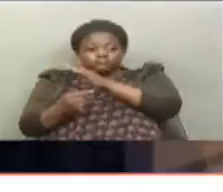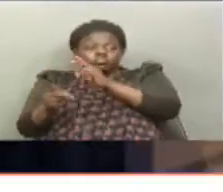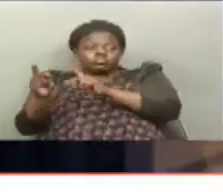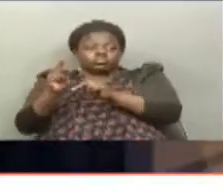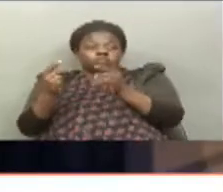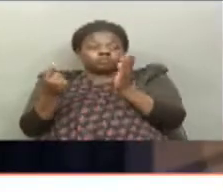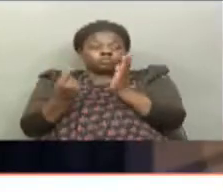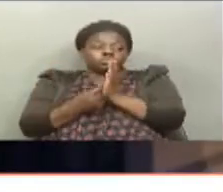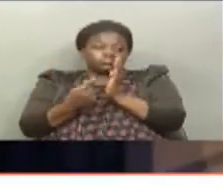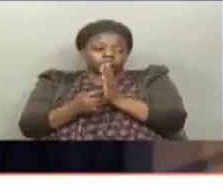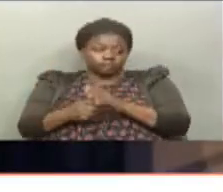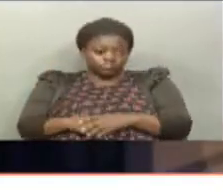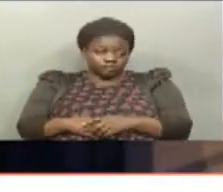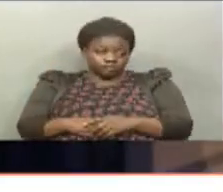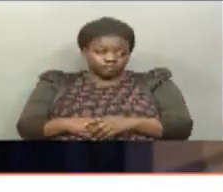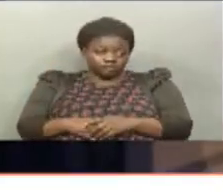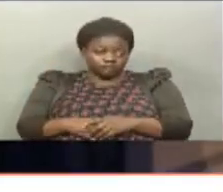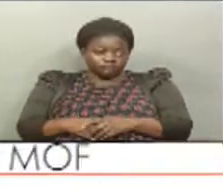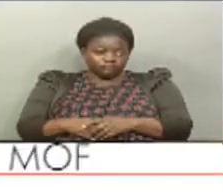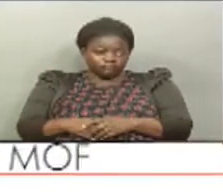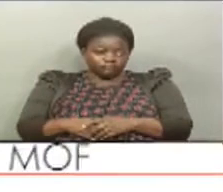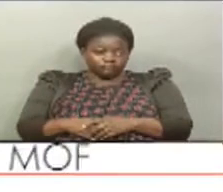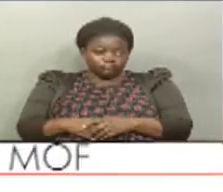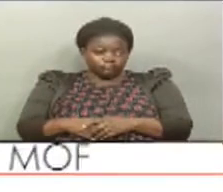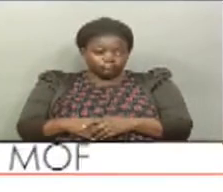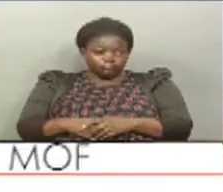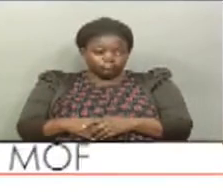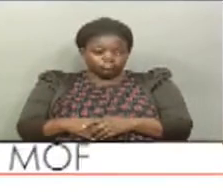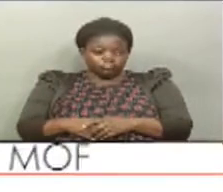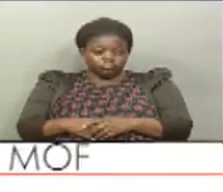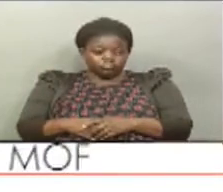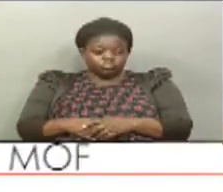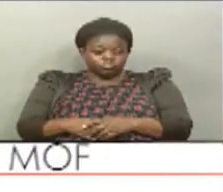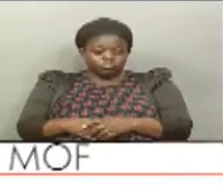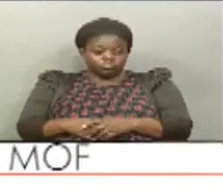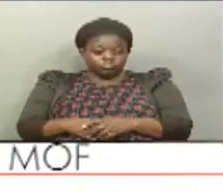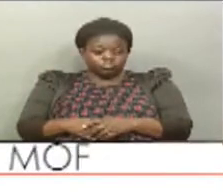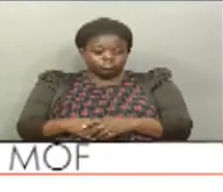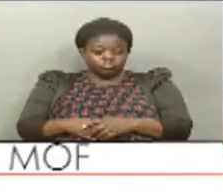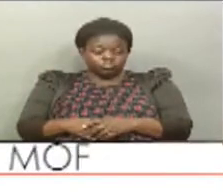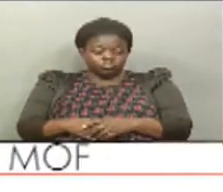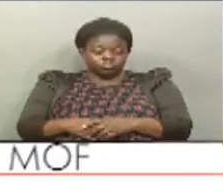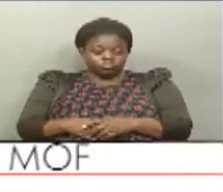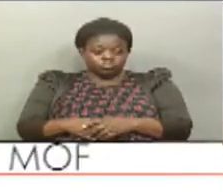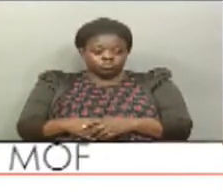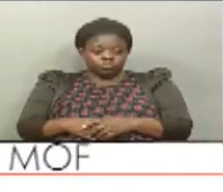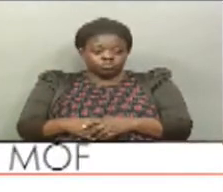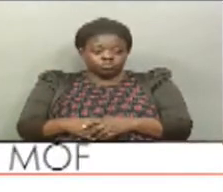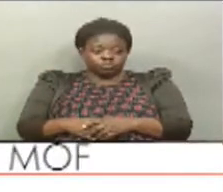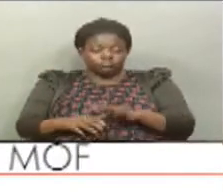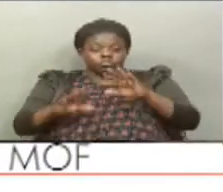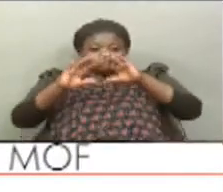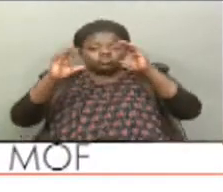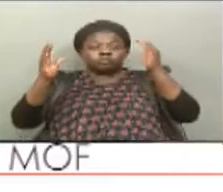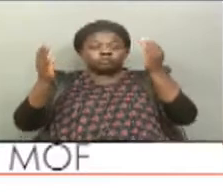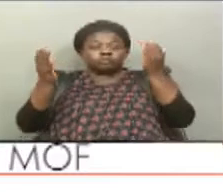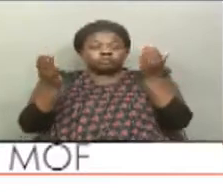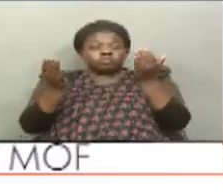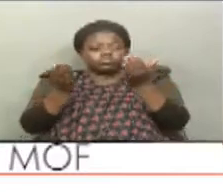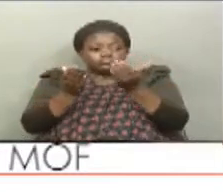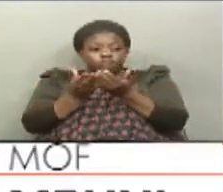Uganda This is more true now as we work in a worldwide restore